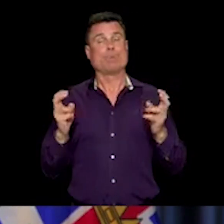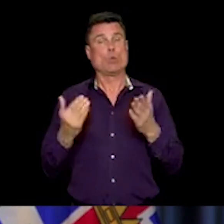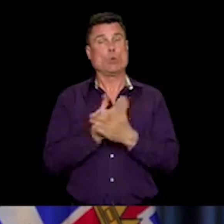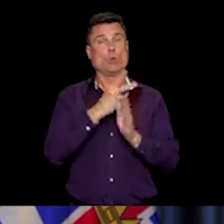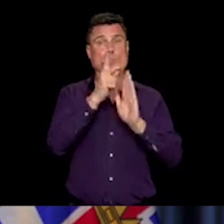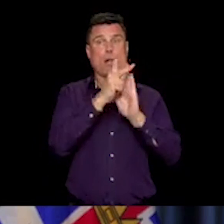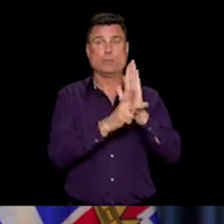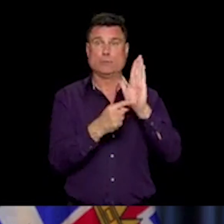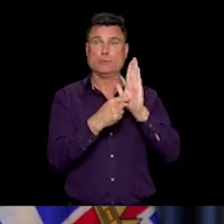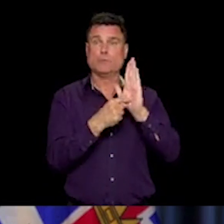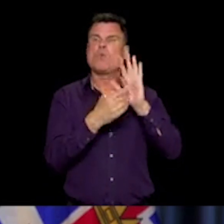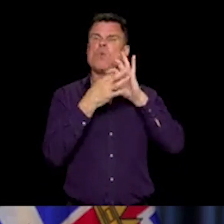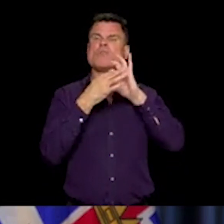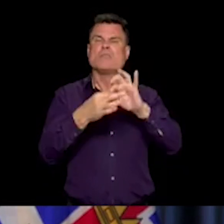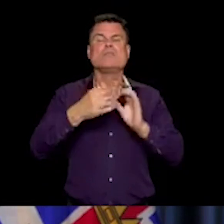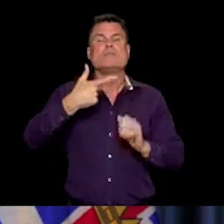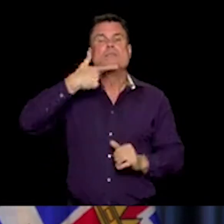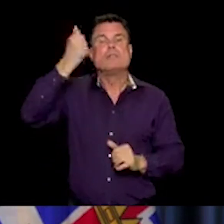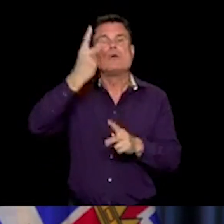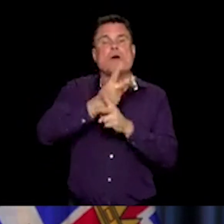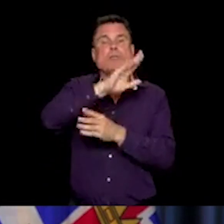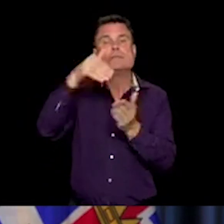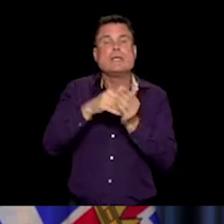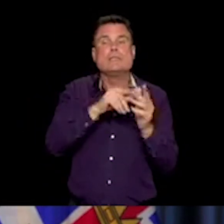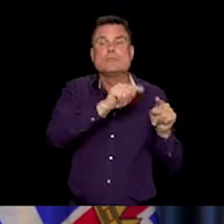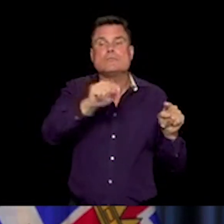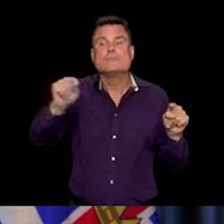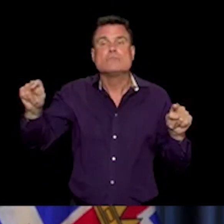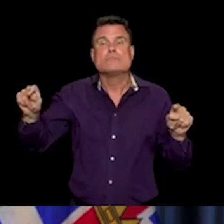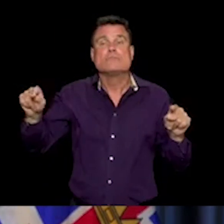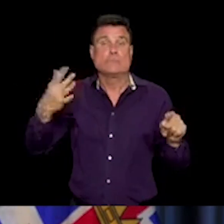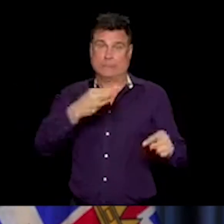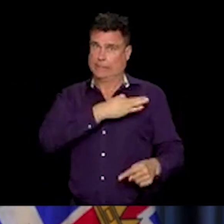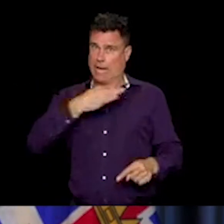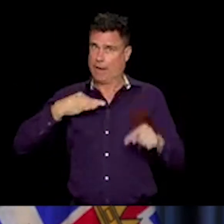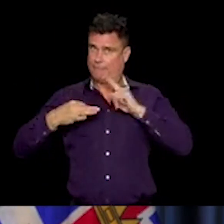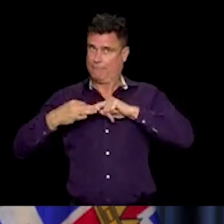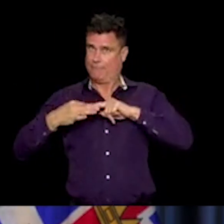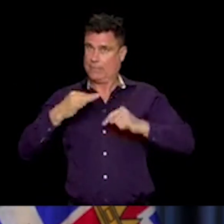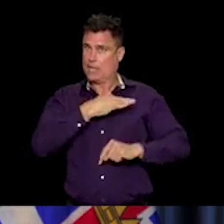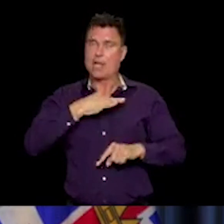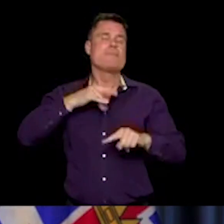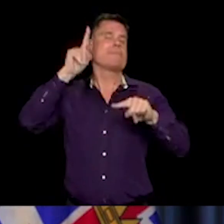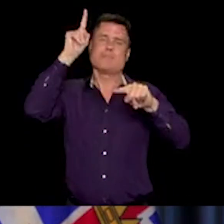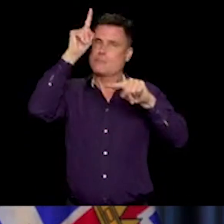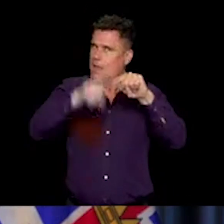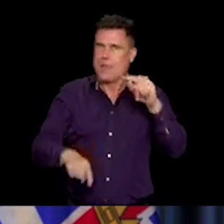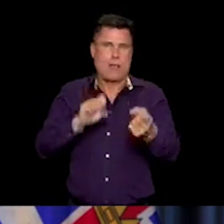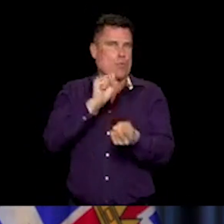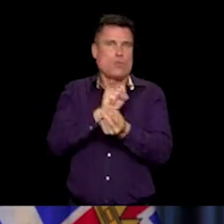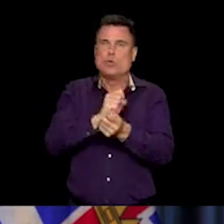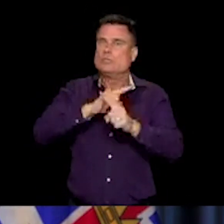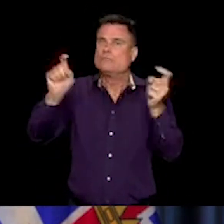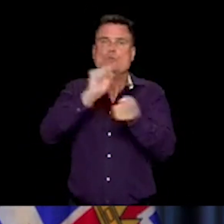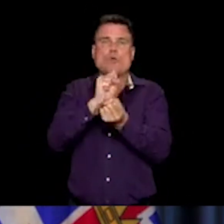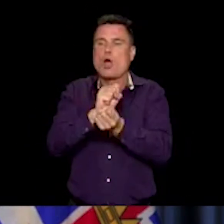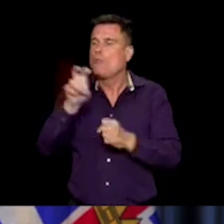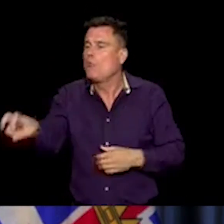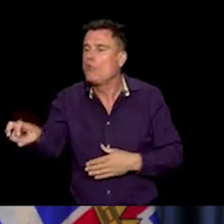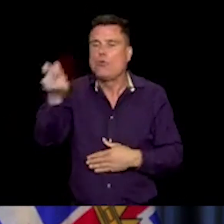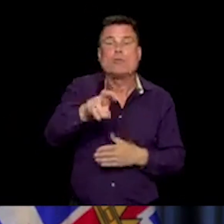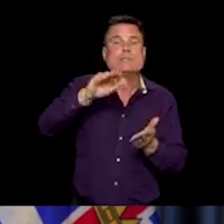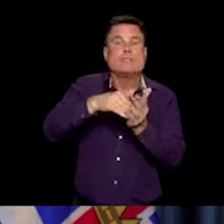to 100% in ERs of pre-COVID levels on Vancouver Island than anywhere else. But nonetheless, people are doing that, and our healthcare